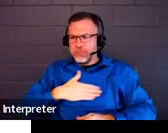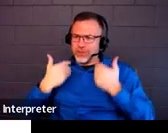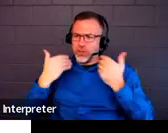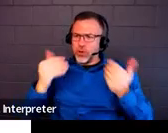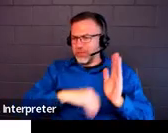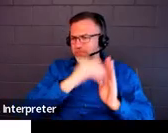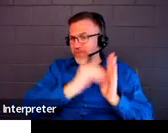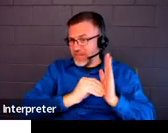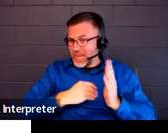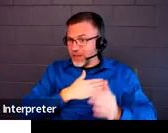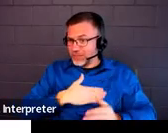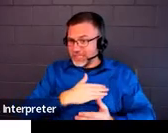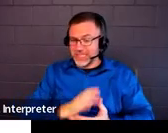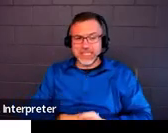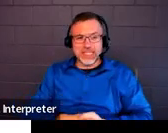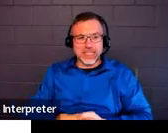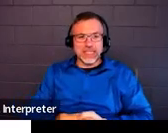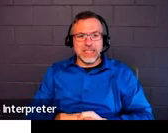out, please.